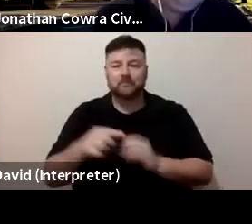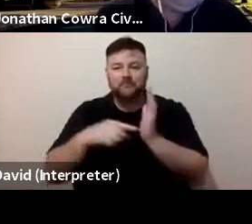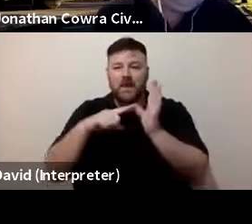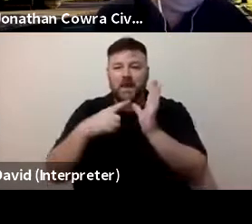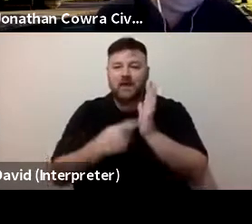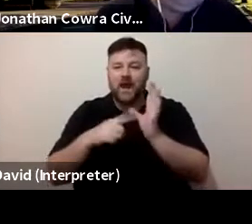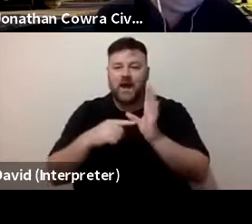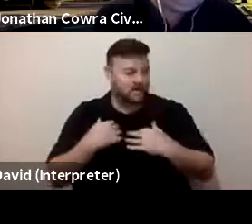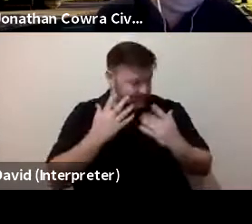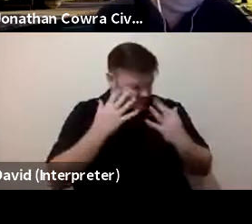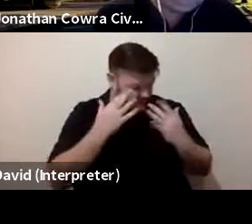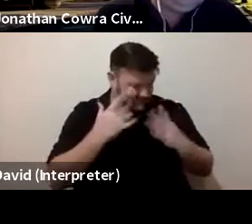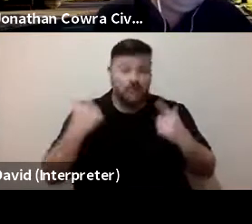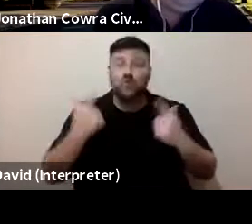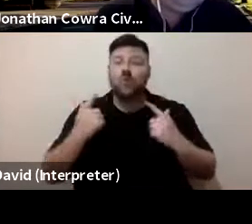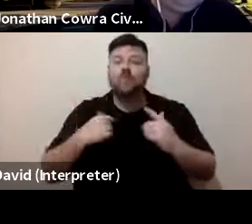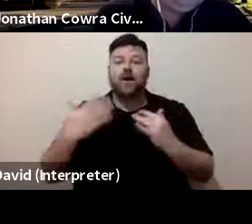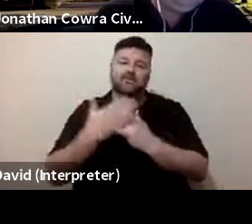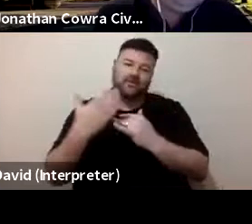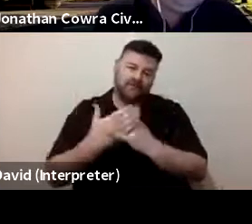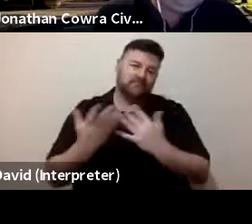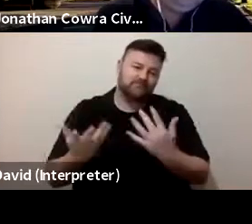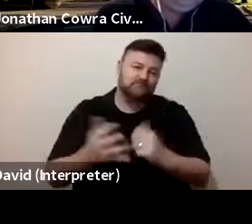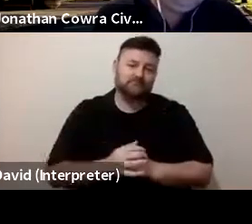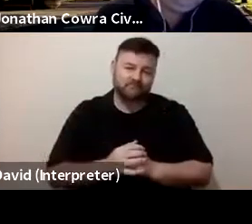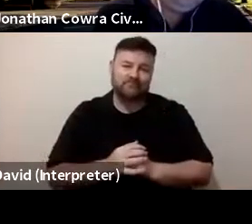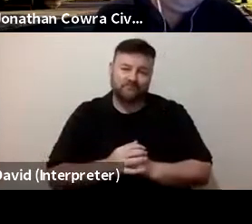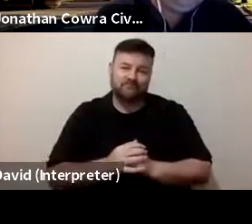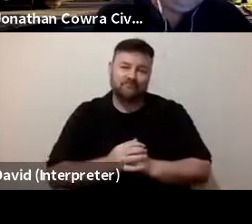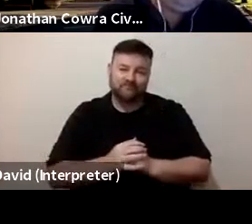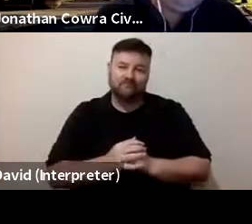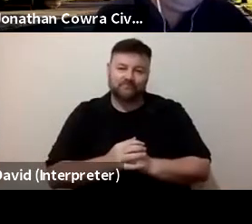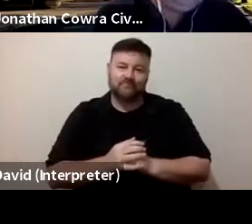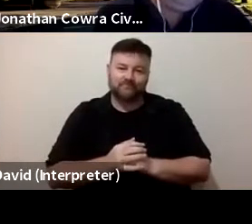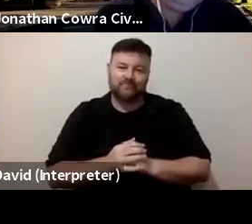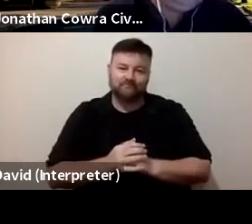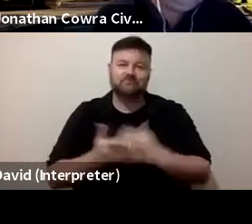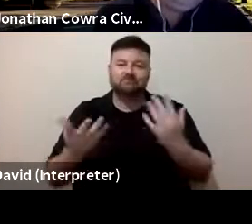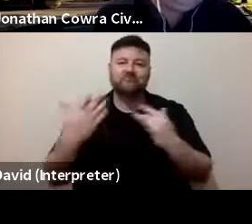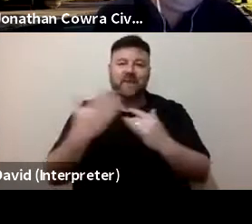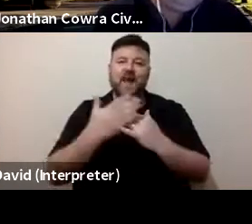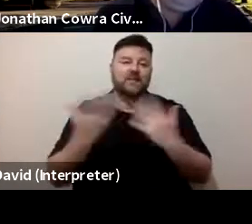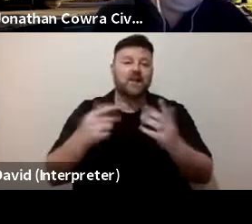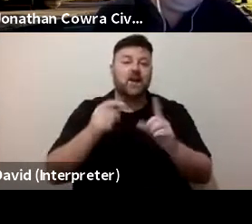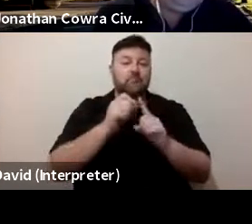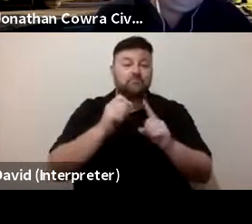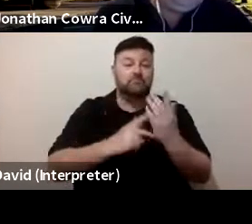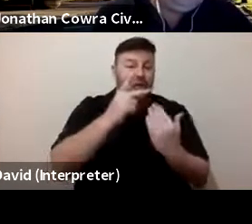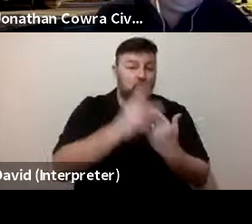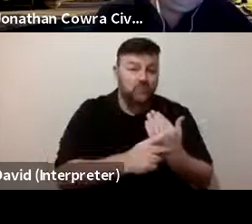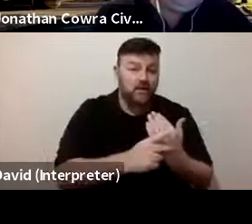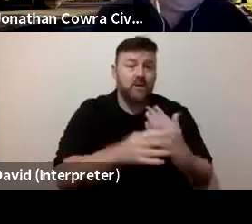There's so many things. I think accessibility. So what, like accessibility in programming, but also in